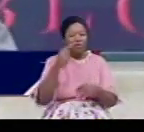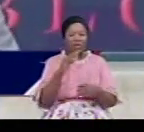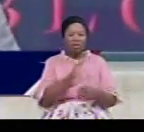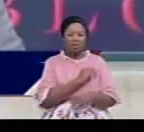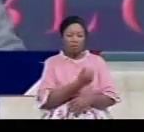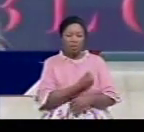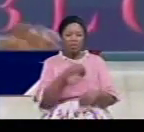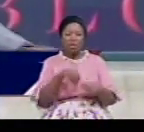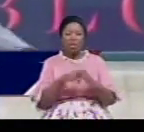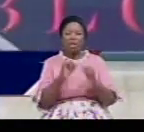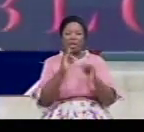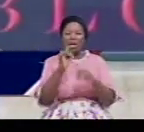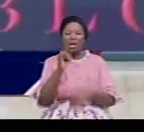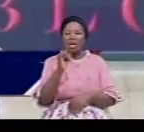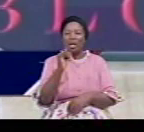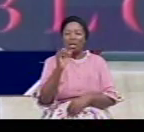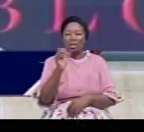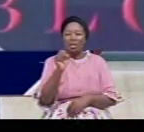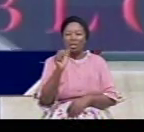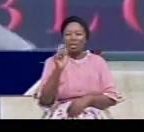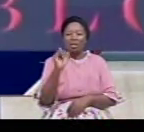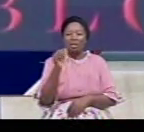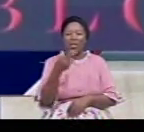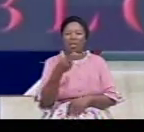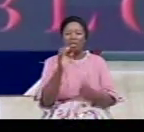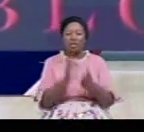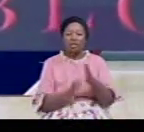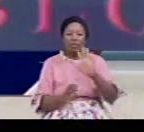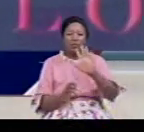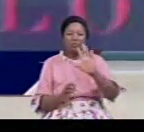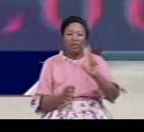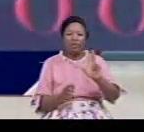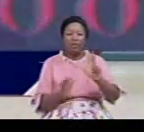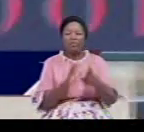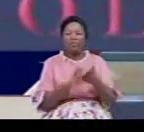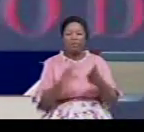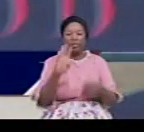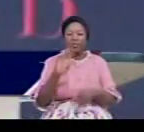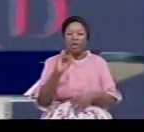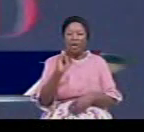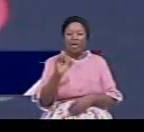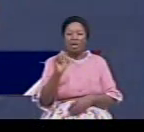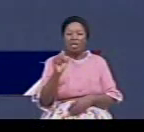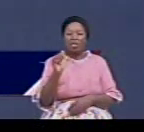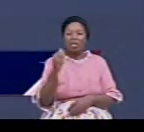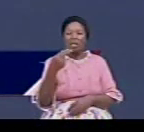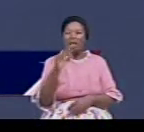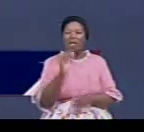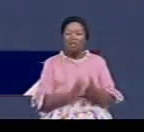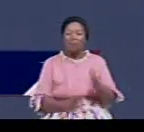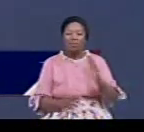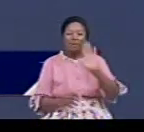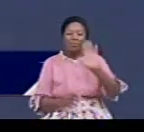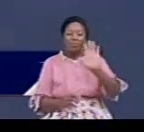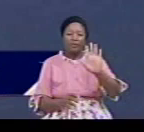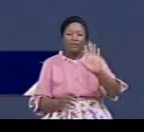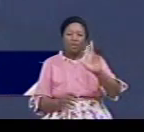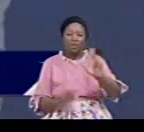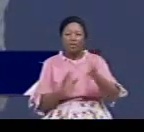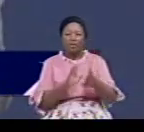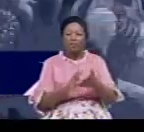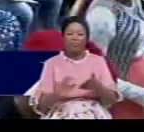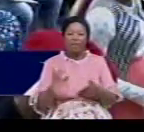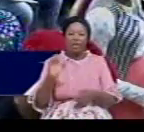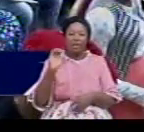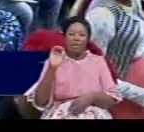chapter 53, looking at it from verse 4. Isaiah chapter 53, and we're looking at